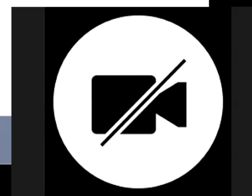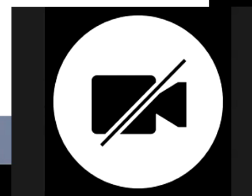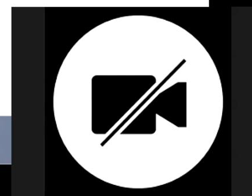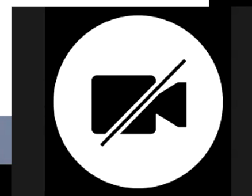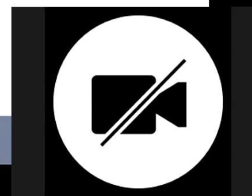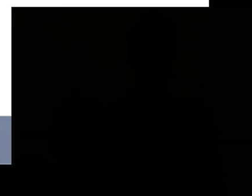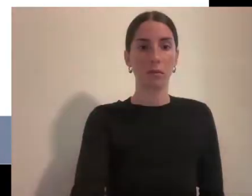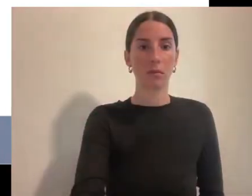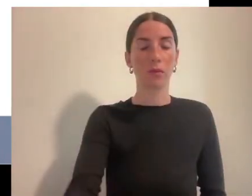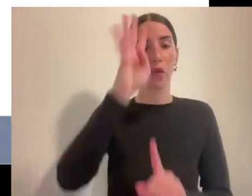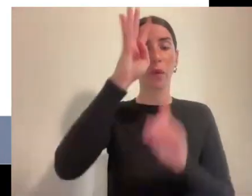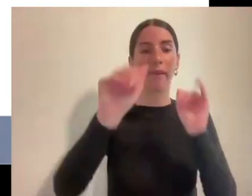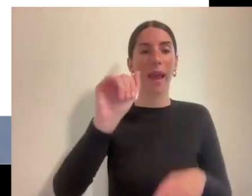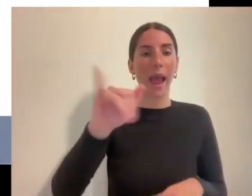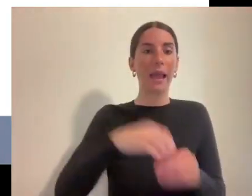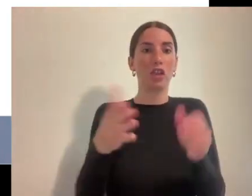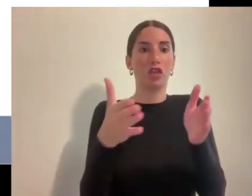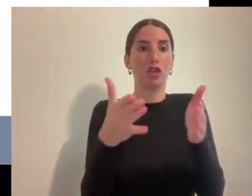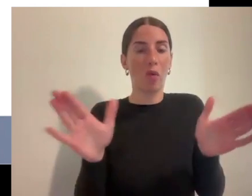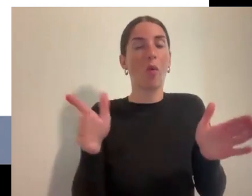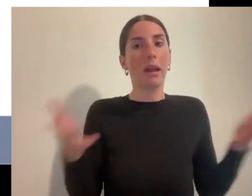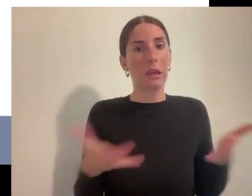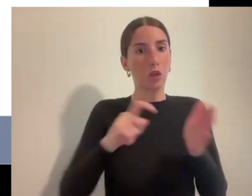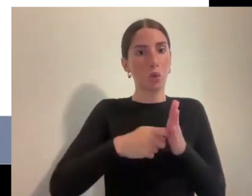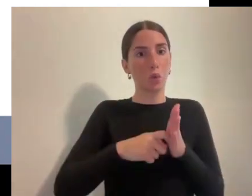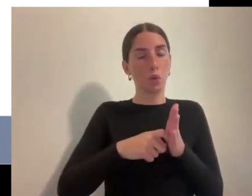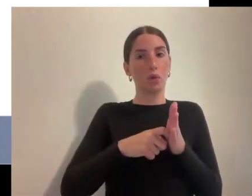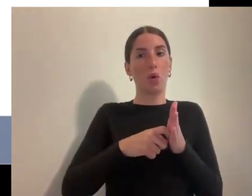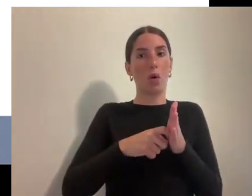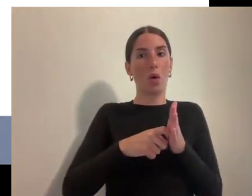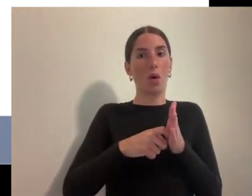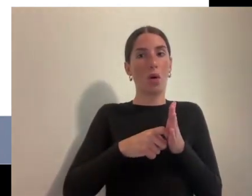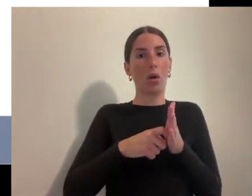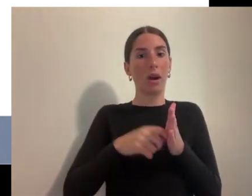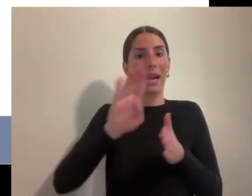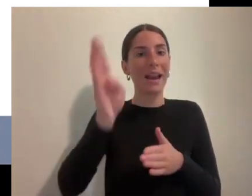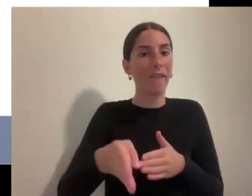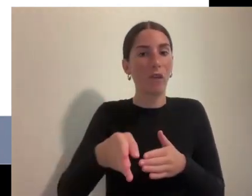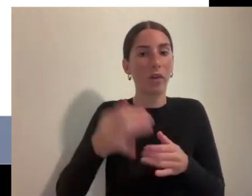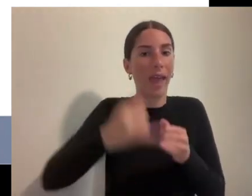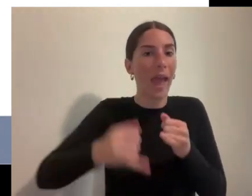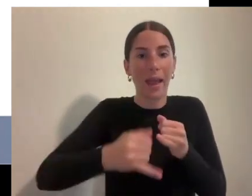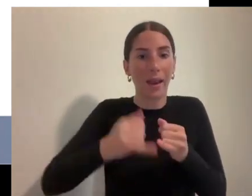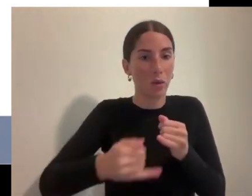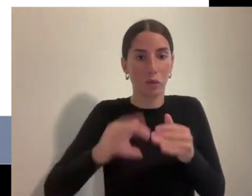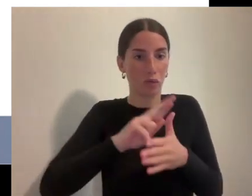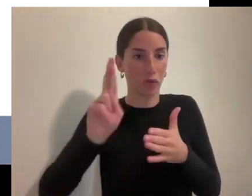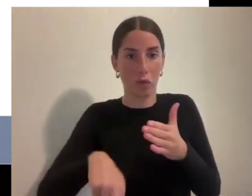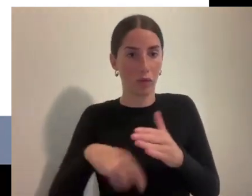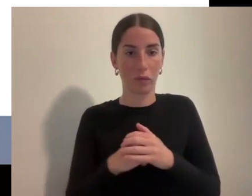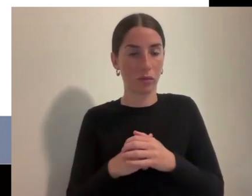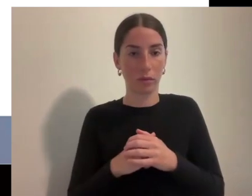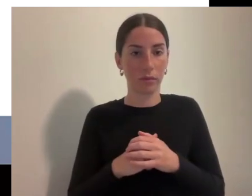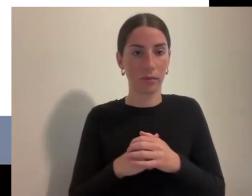These tools are always a starting point, never an end result. Um, let's